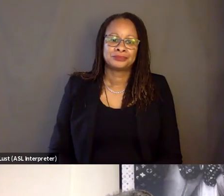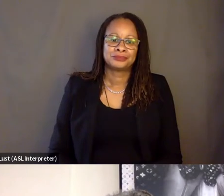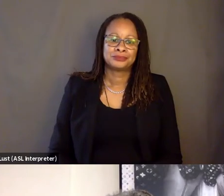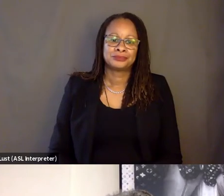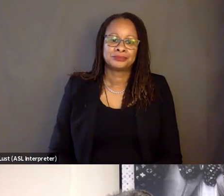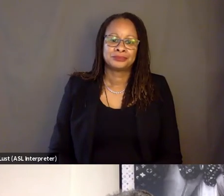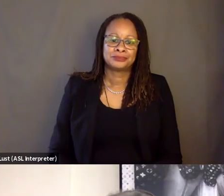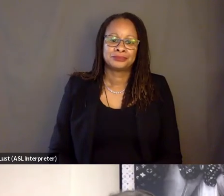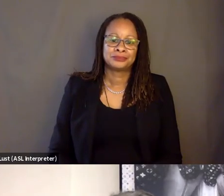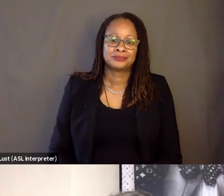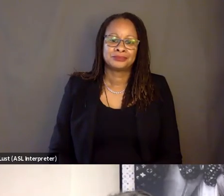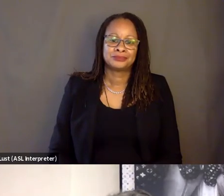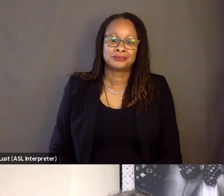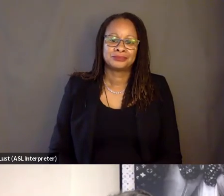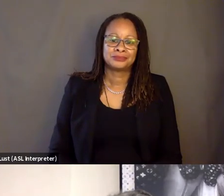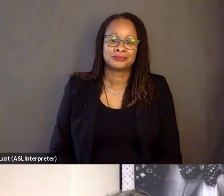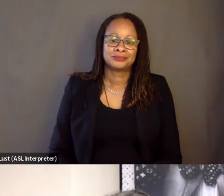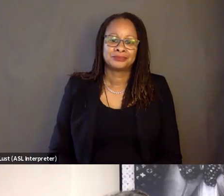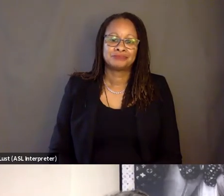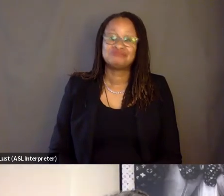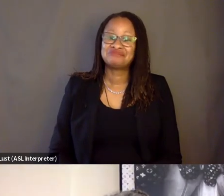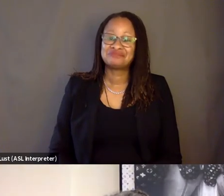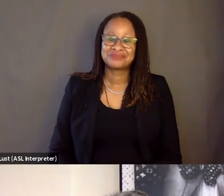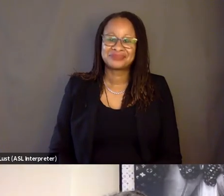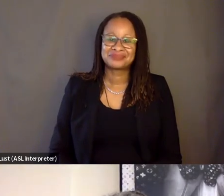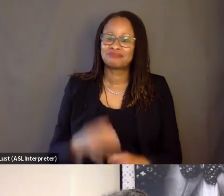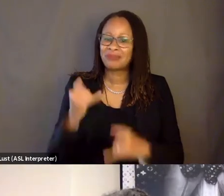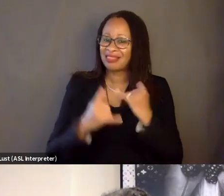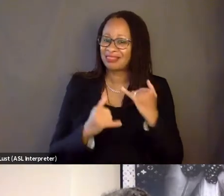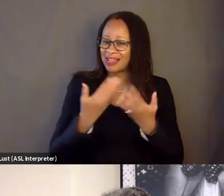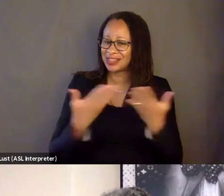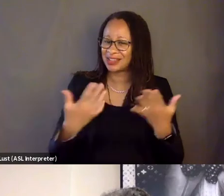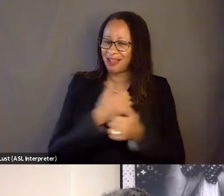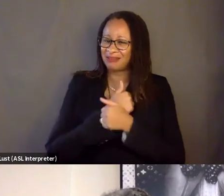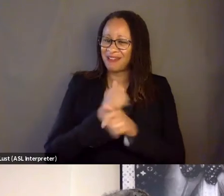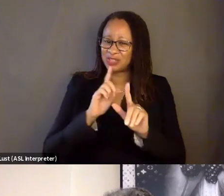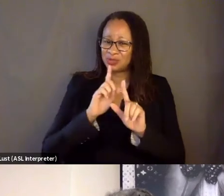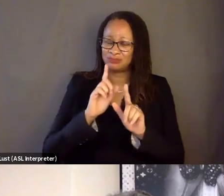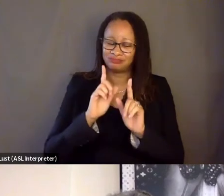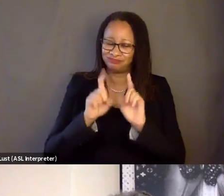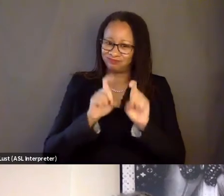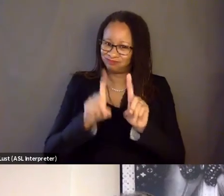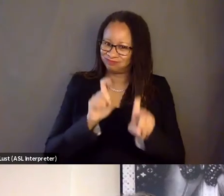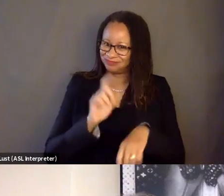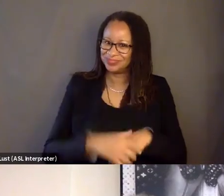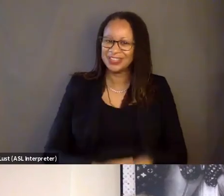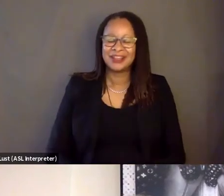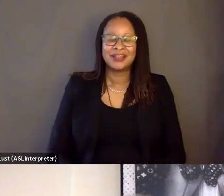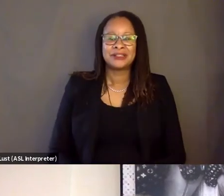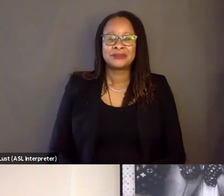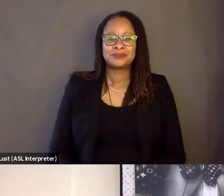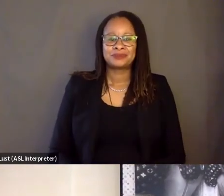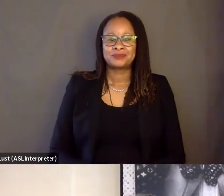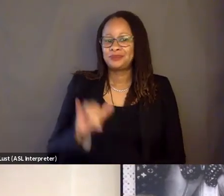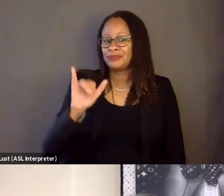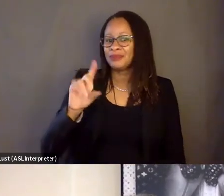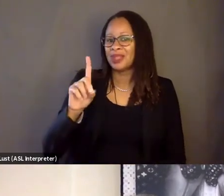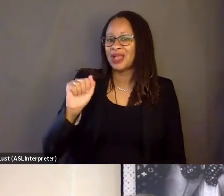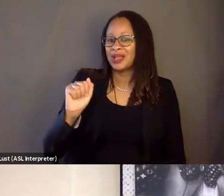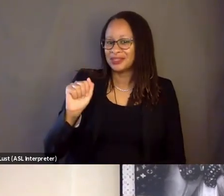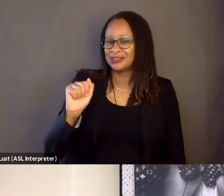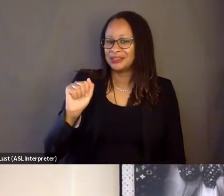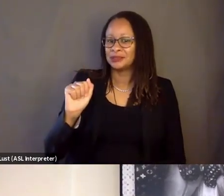Liz, did you want to? Okay. The last thing I would love to ask is, you know, IDEA is an organization about